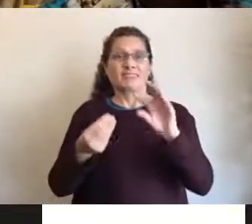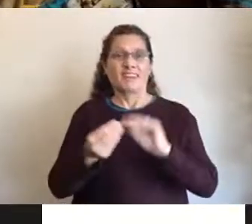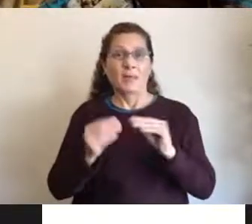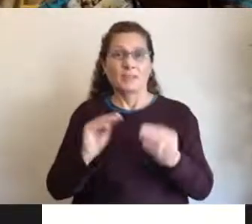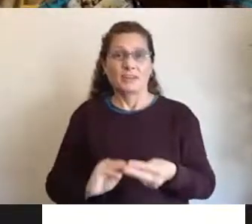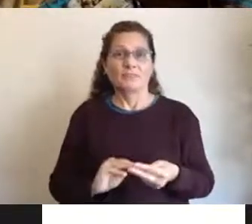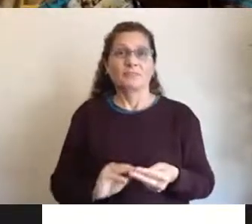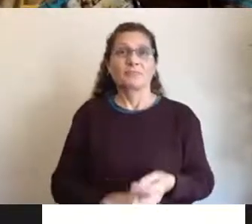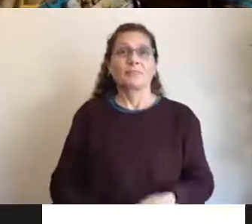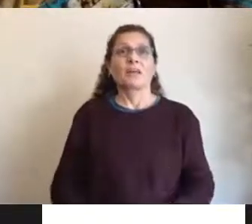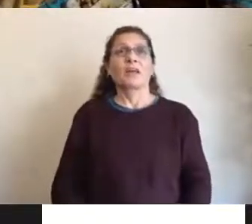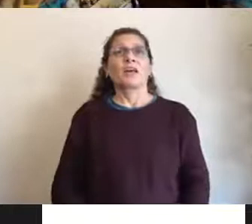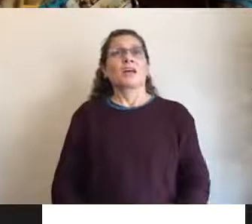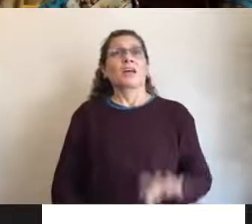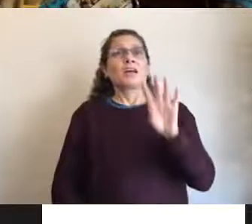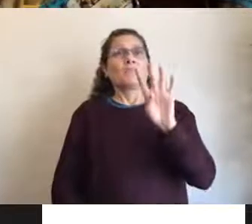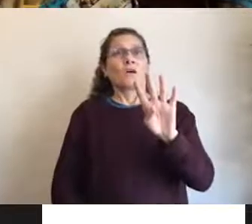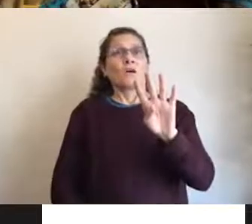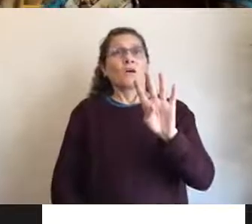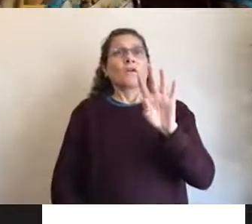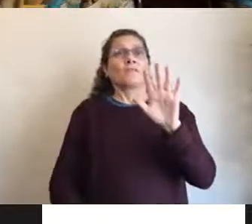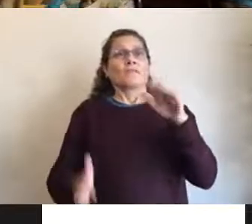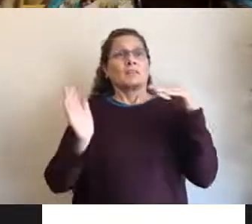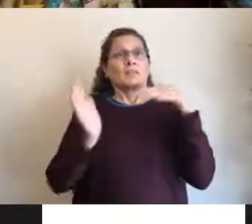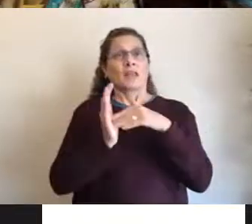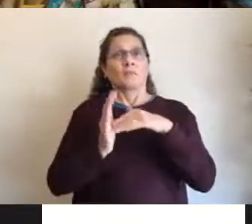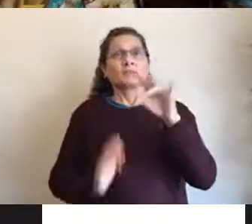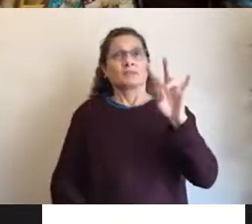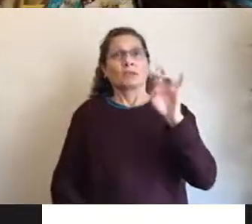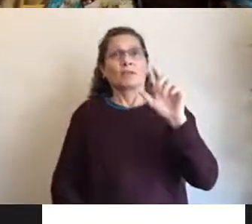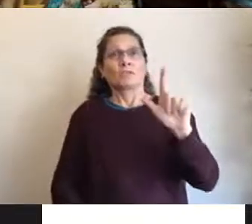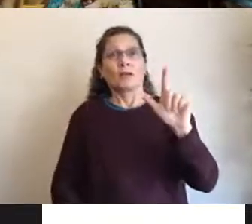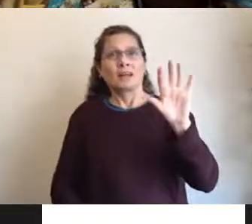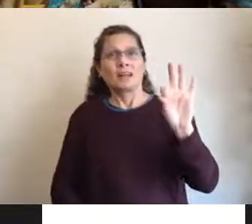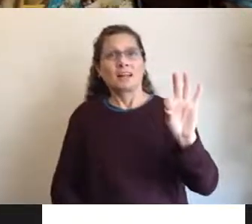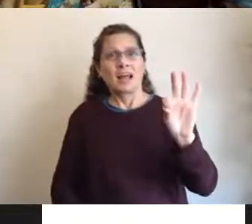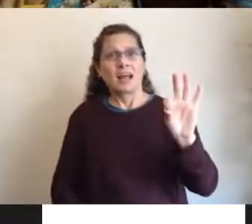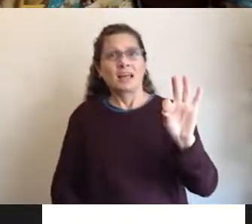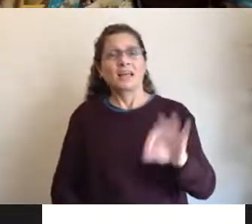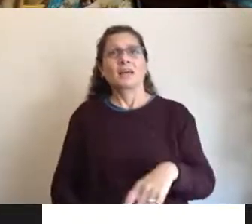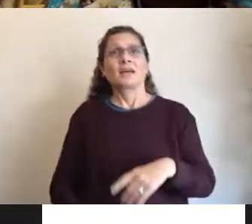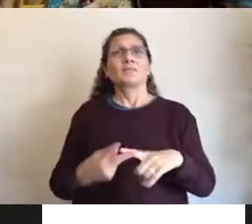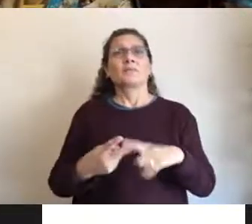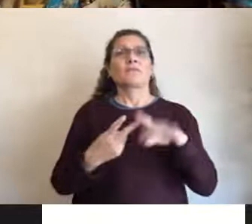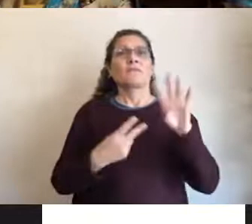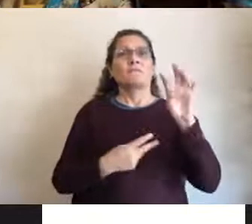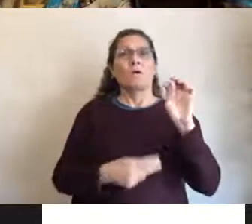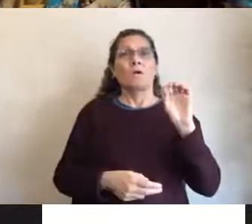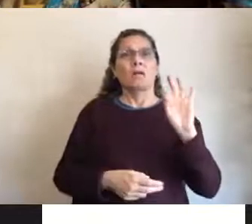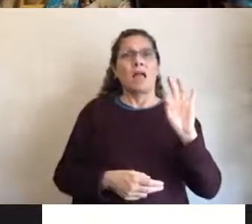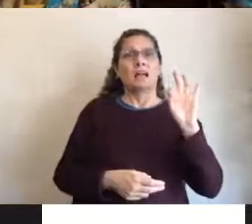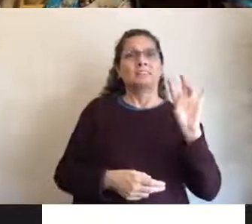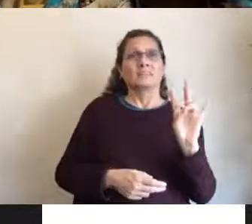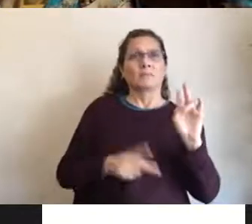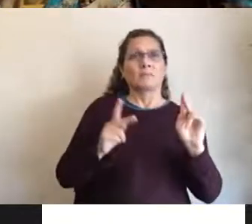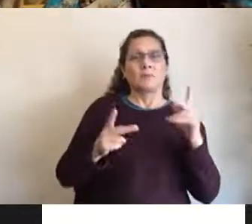45,729 confirmed cases of COVID-19 in our community and 497 individuals who have died. I